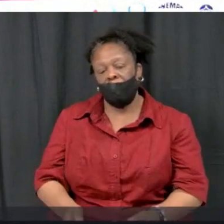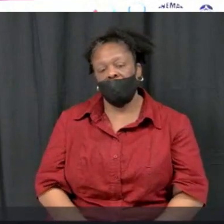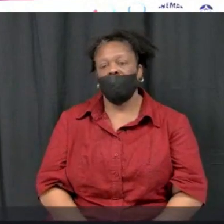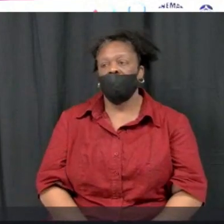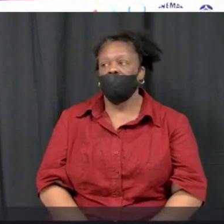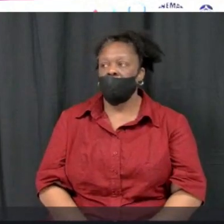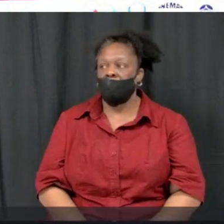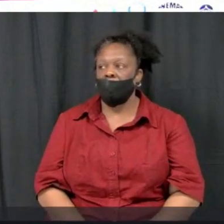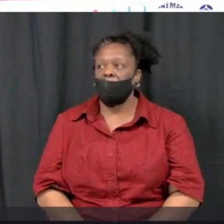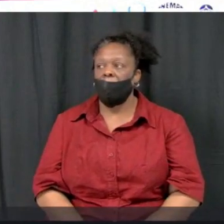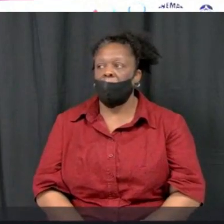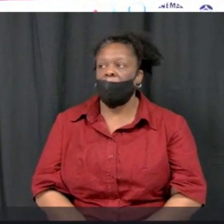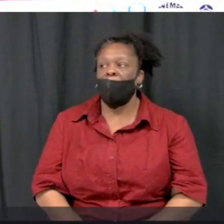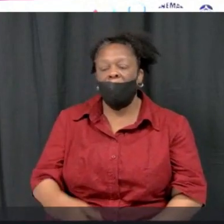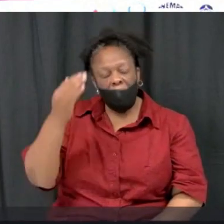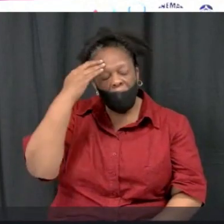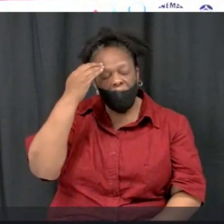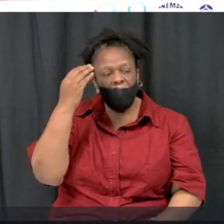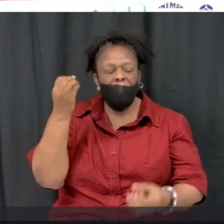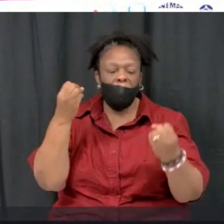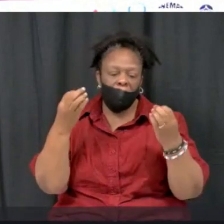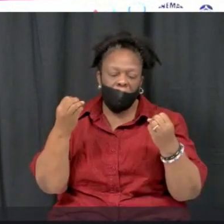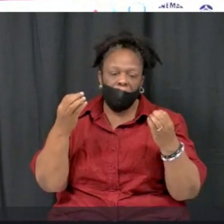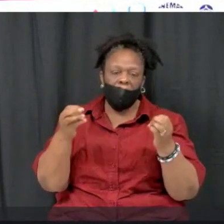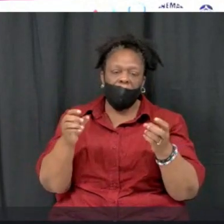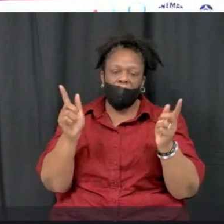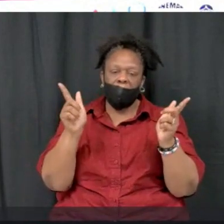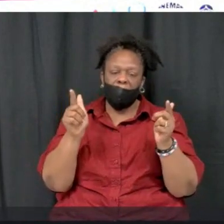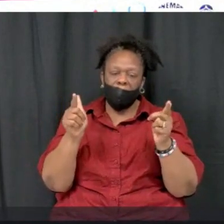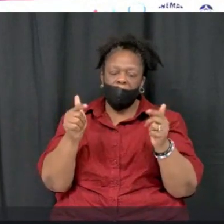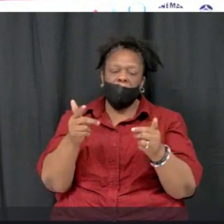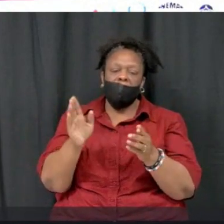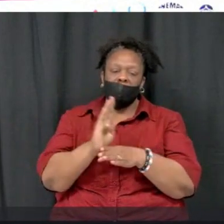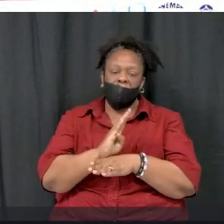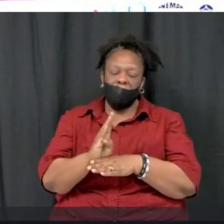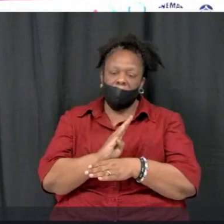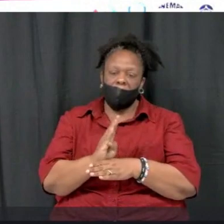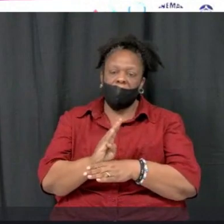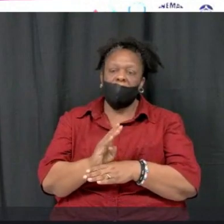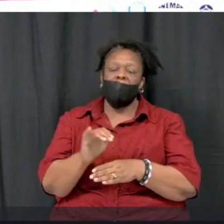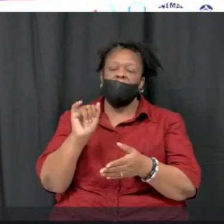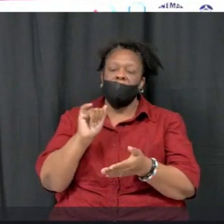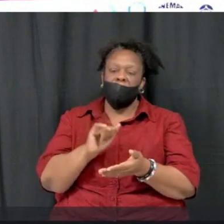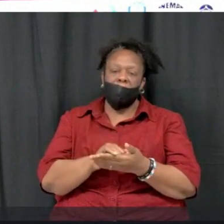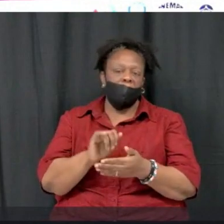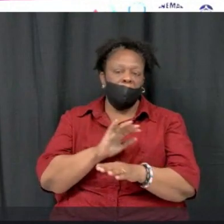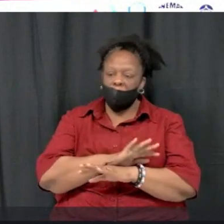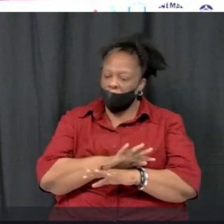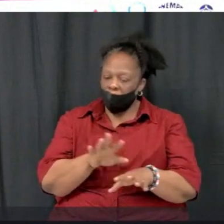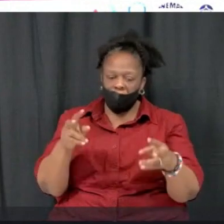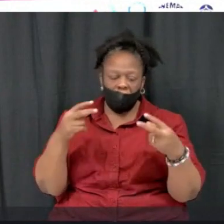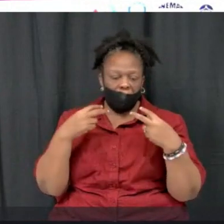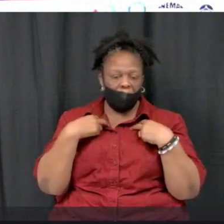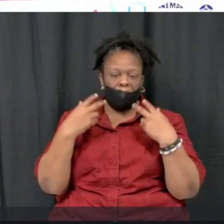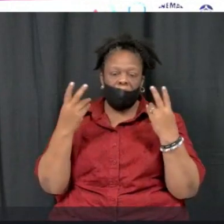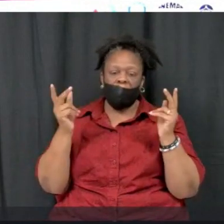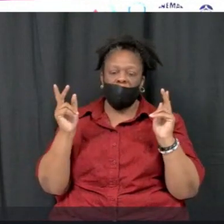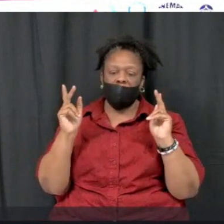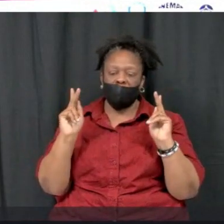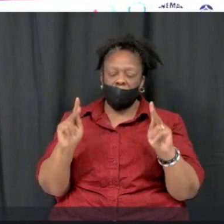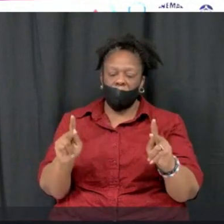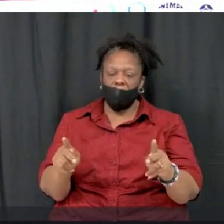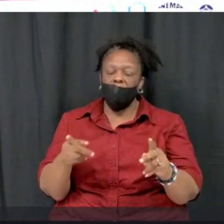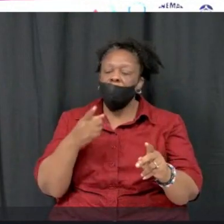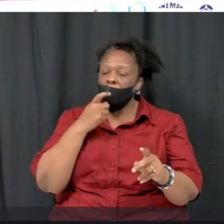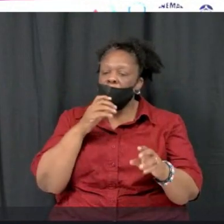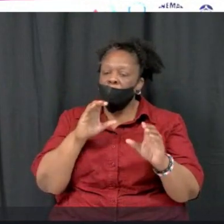We feel and we know that there are a lot of small businesses who are part of the chamber, a lot of small and medium businesses who do not have HR departments, who may